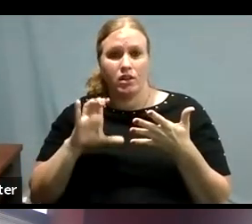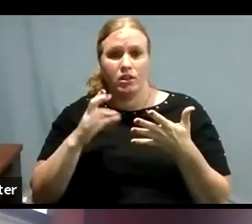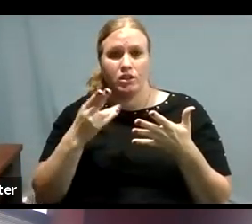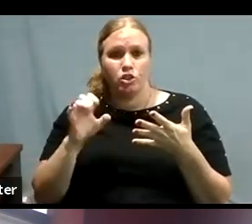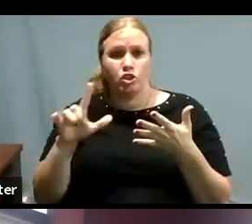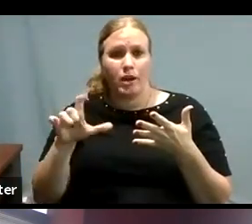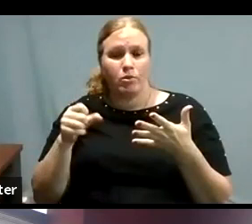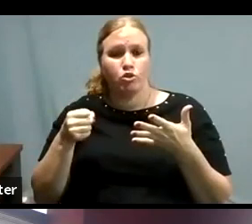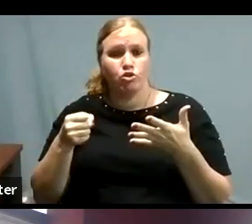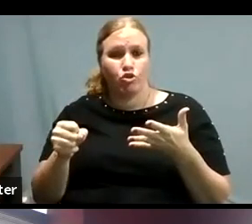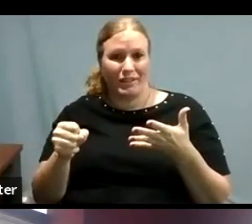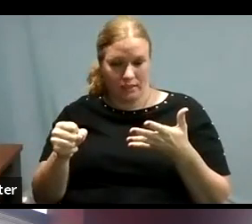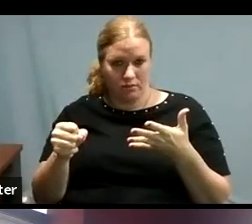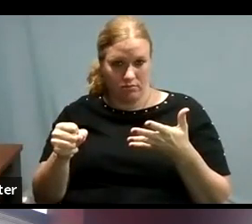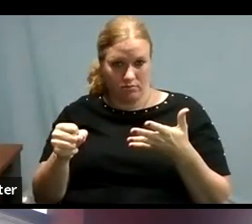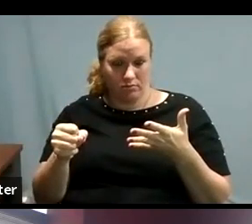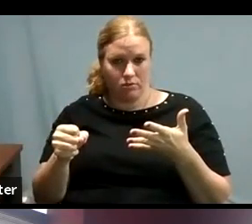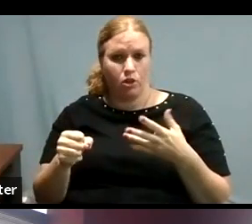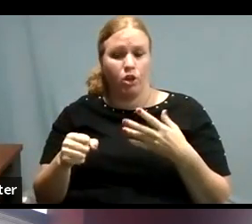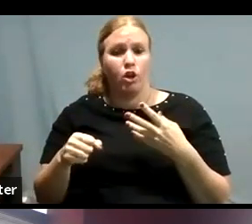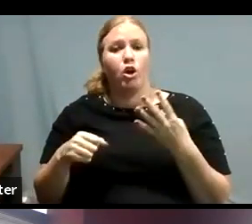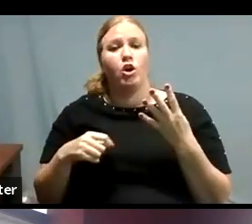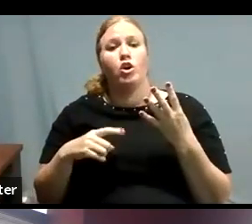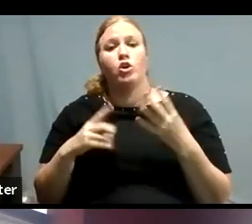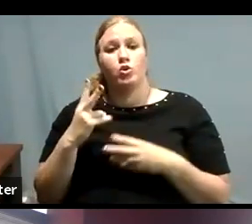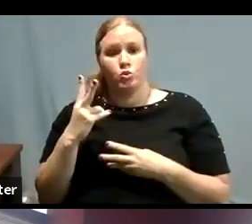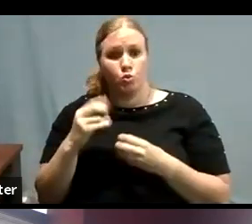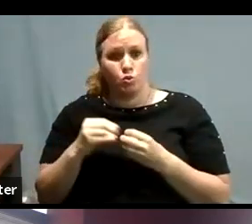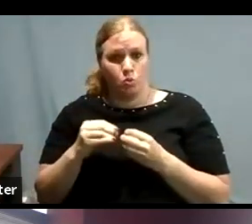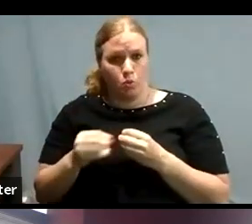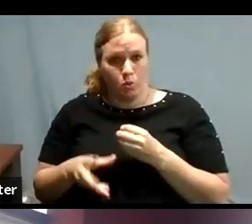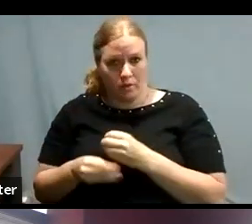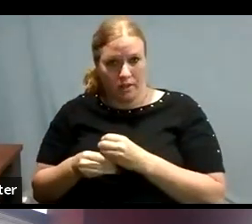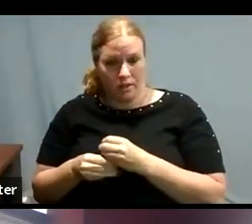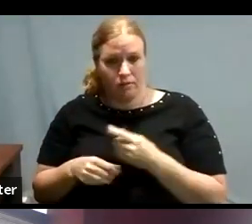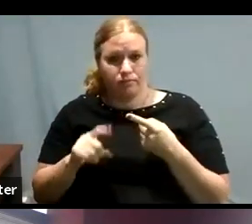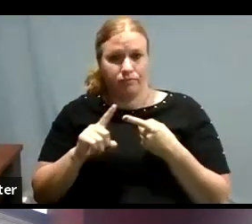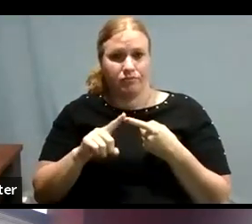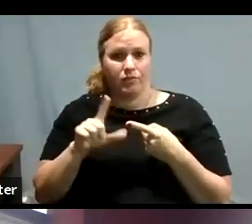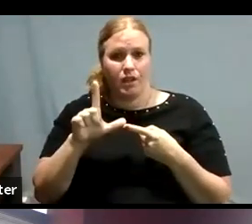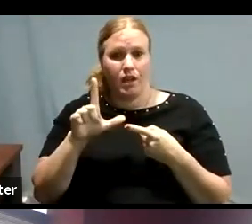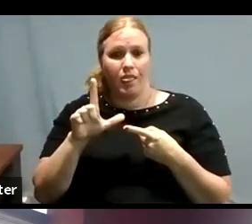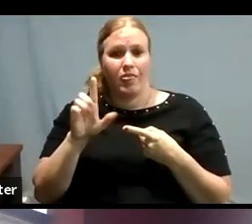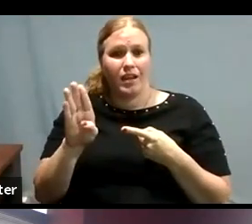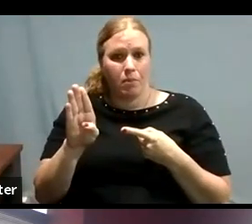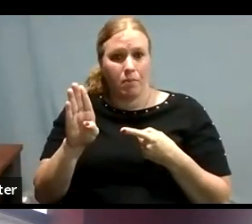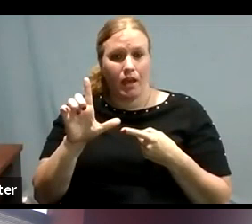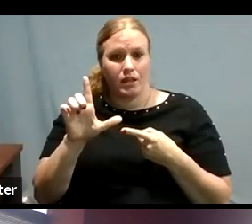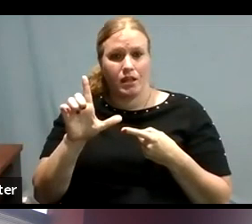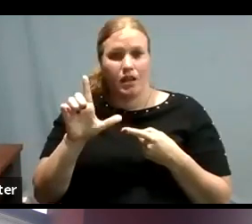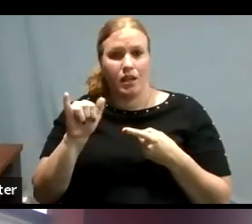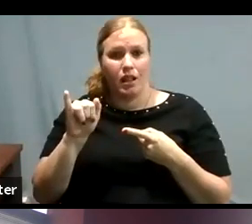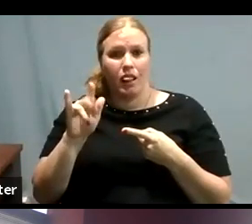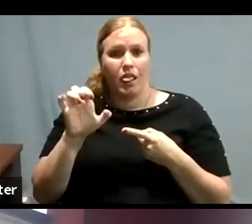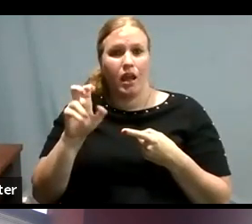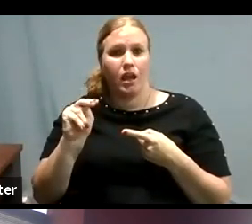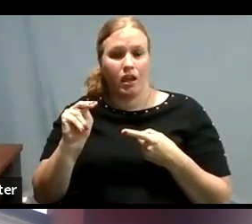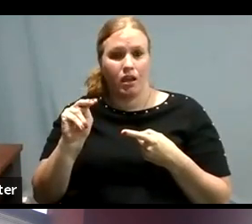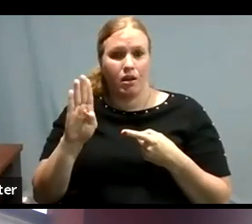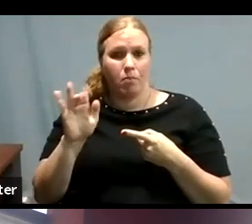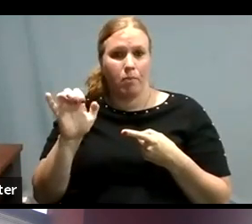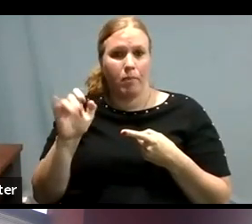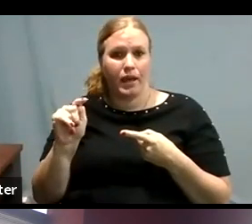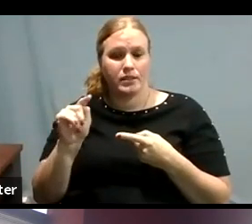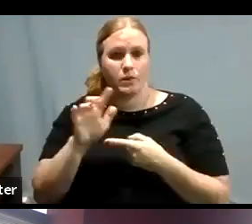Street. The 2 new sites are going to be at Lincoln Bassett School in New Hallville and at Hill